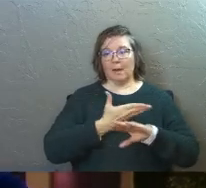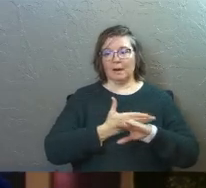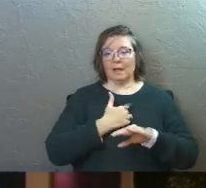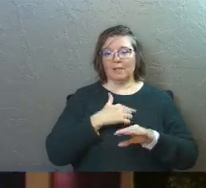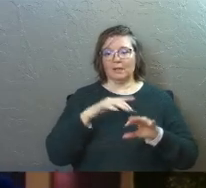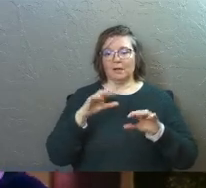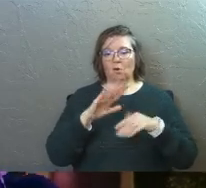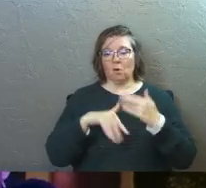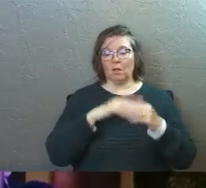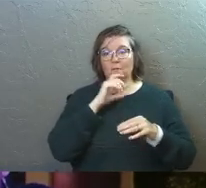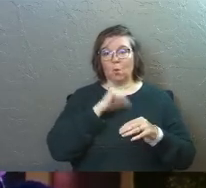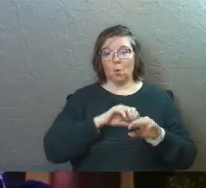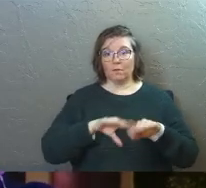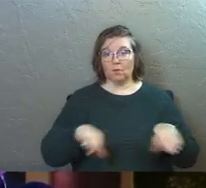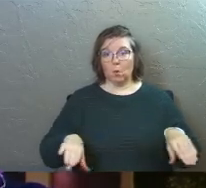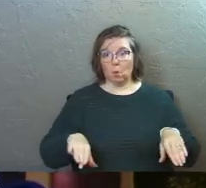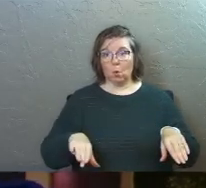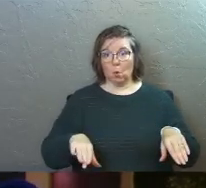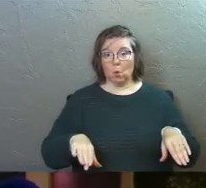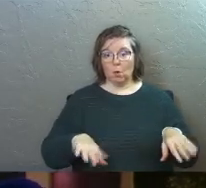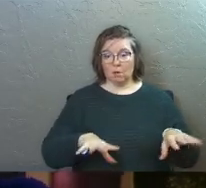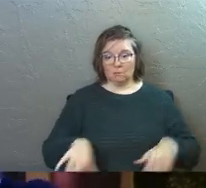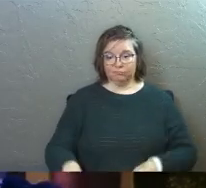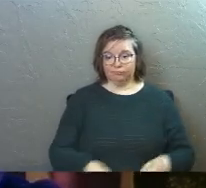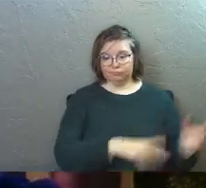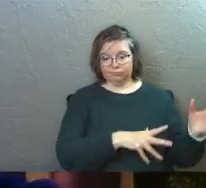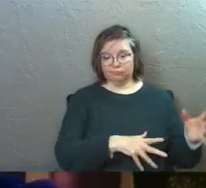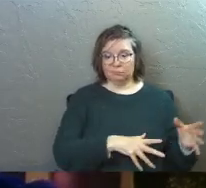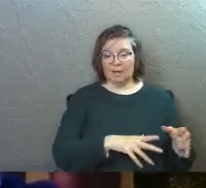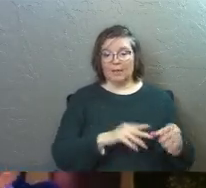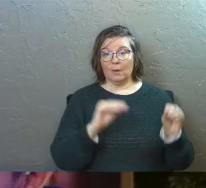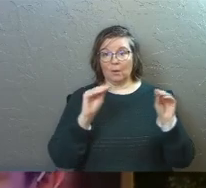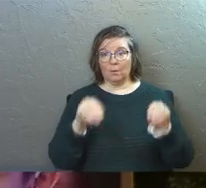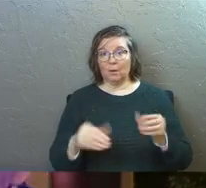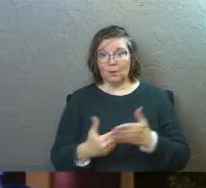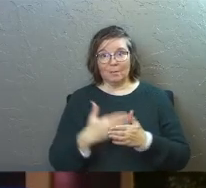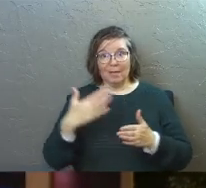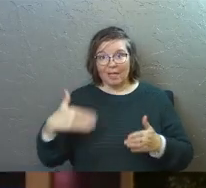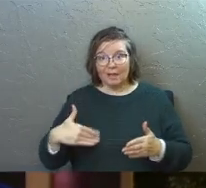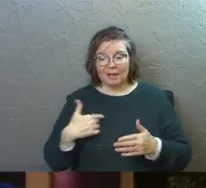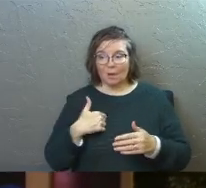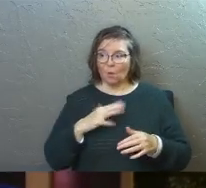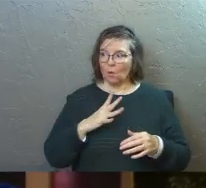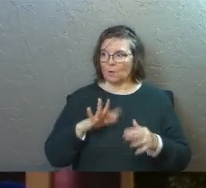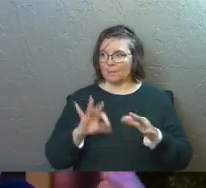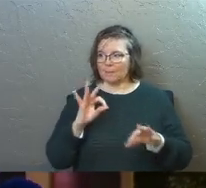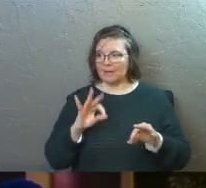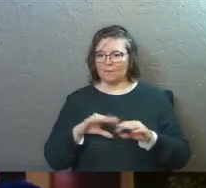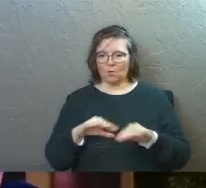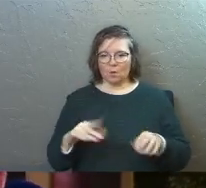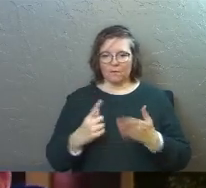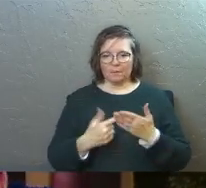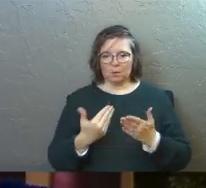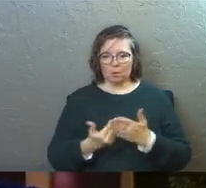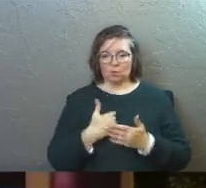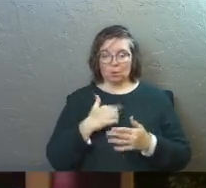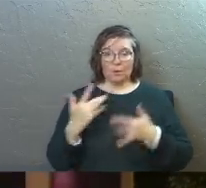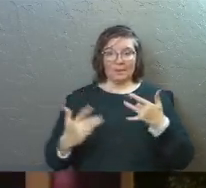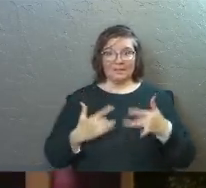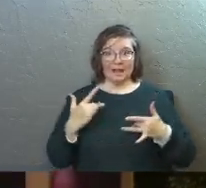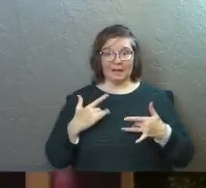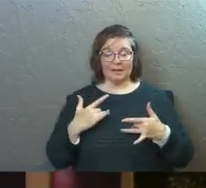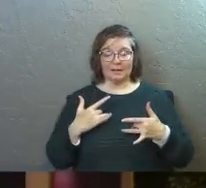and they had taken up all the old flooring and we're gonna put new stuff in. So we got to lay new flooring in our house, which is exciting. We're like, oh, we get to pick flooring and all this, something new for us. And so we were